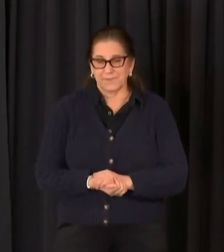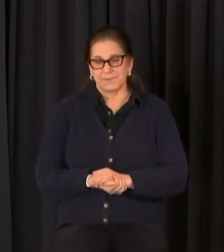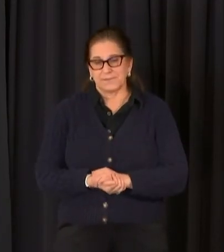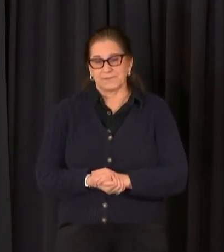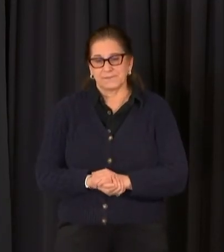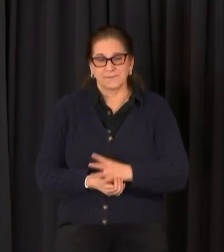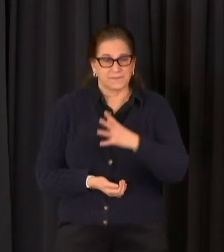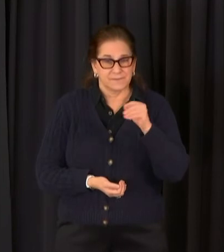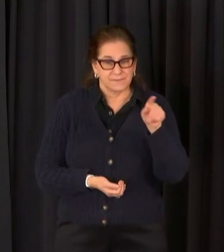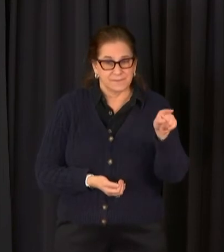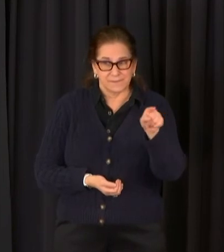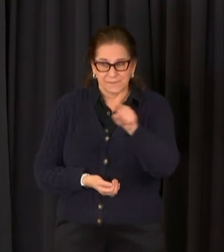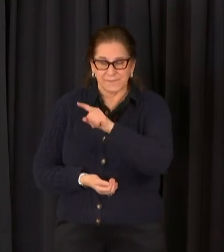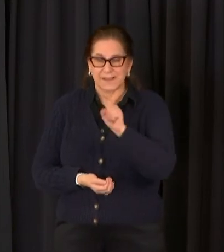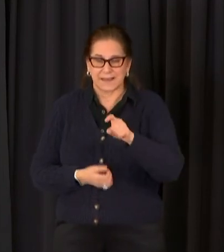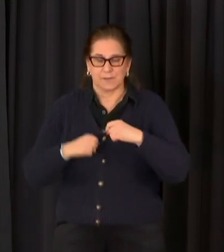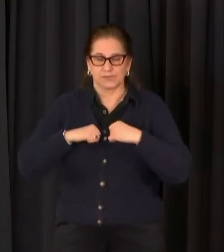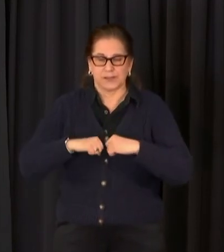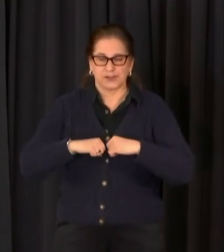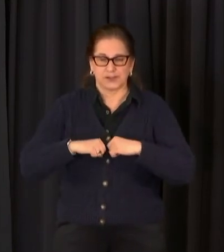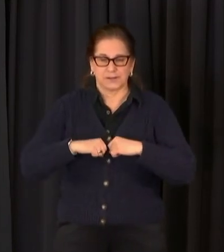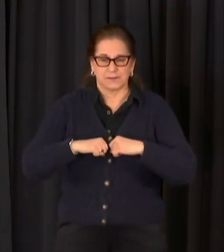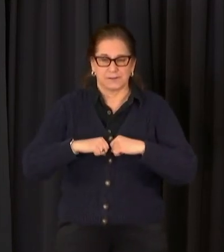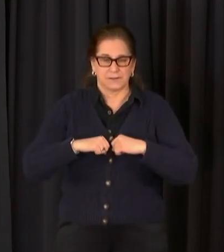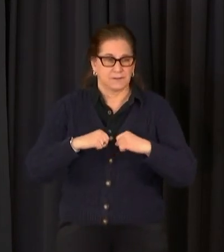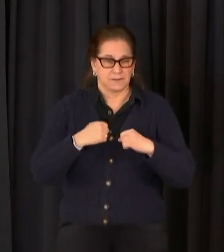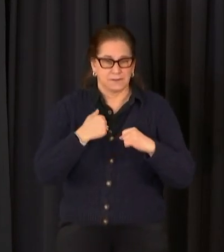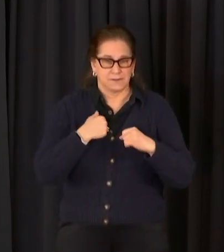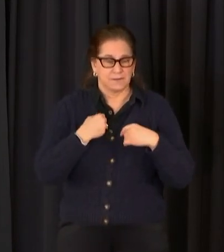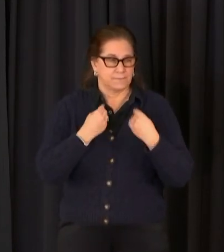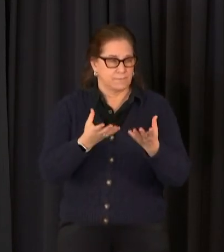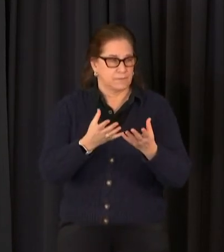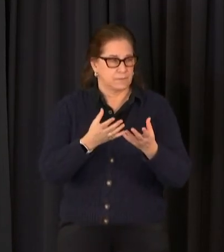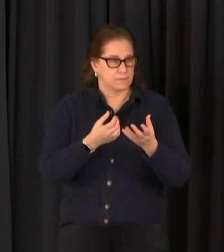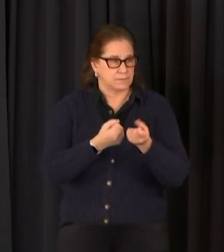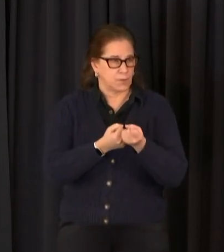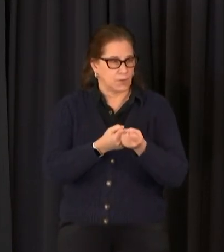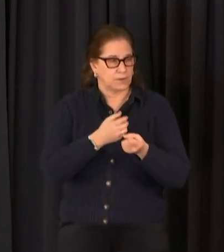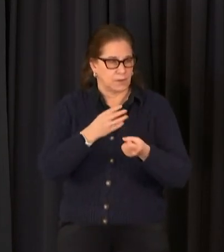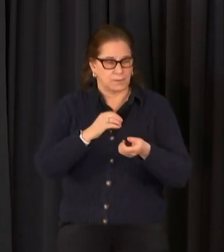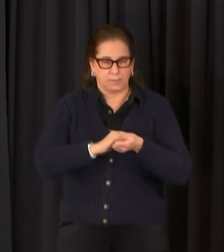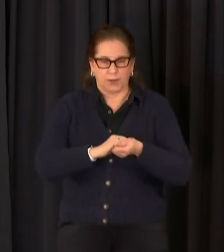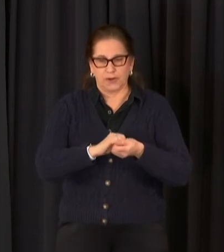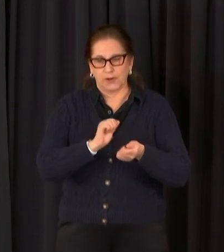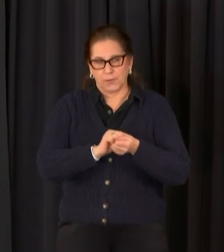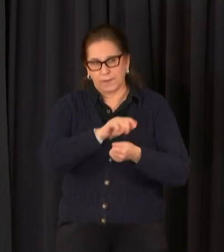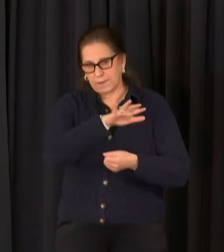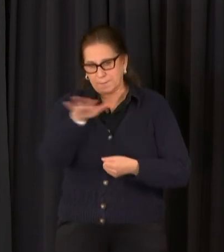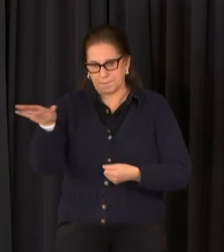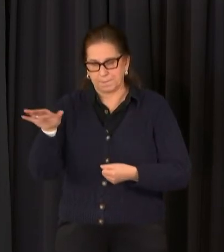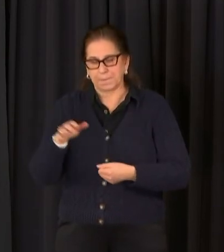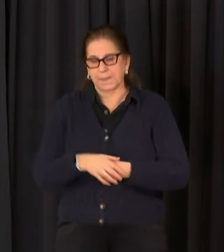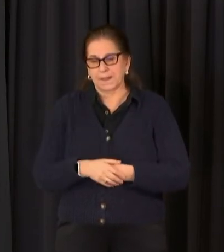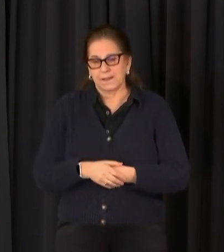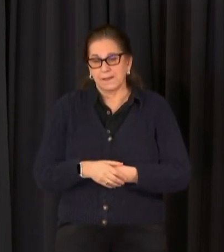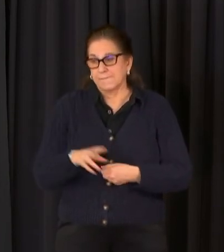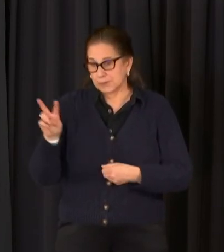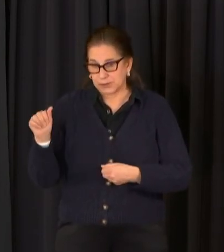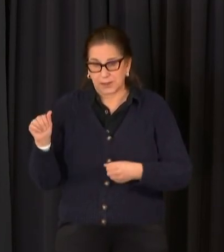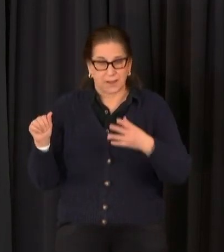well as the individual protection it confers to that individual who's being vaccinated. You will be reminded that both Virginia